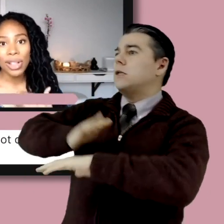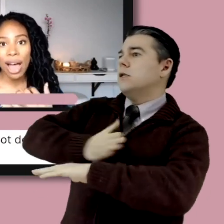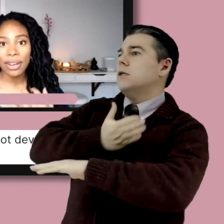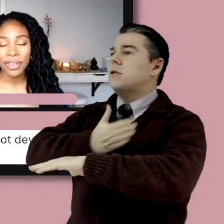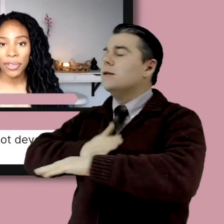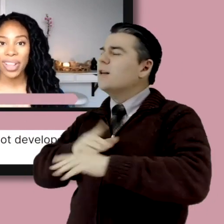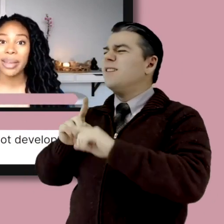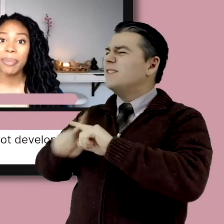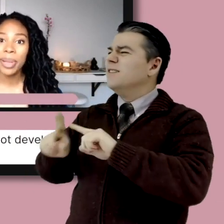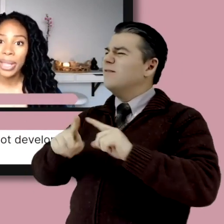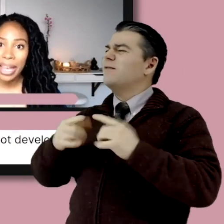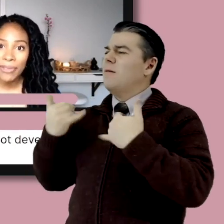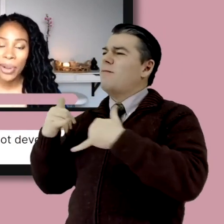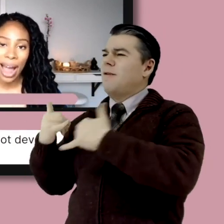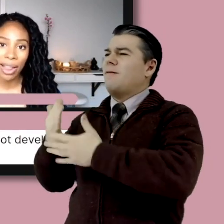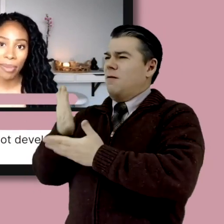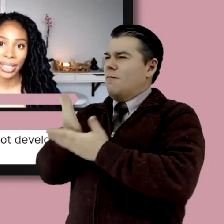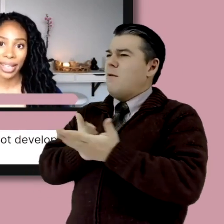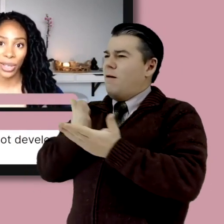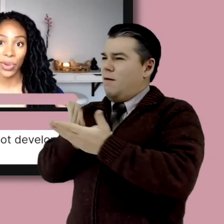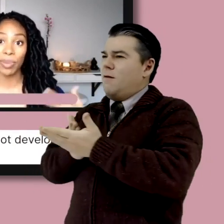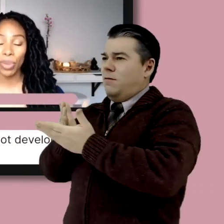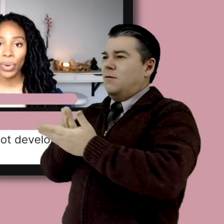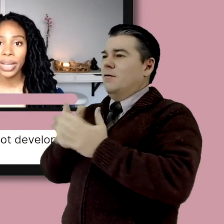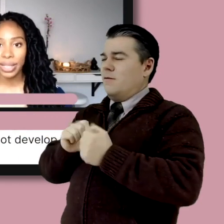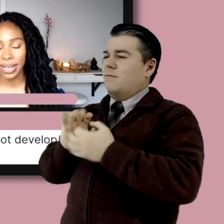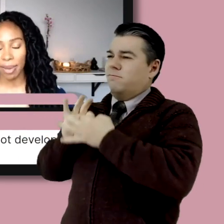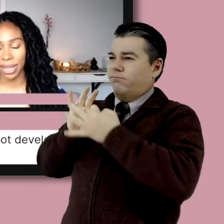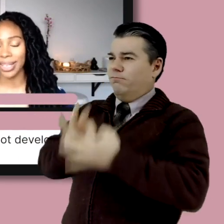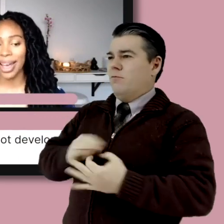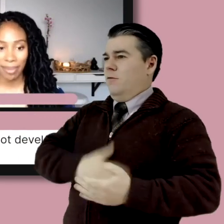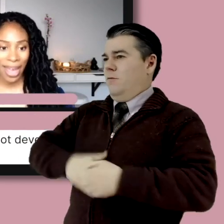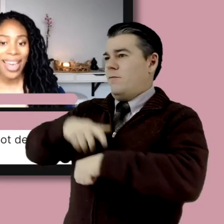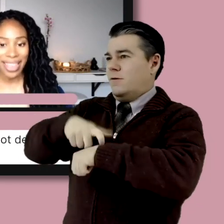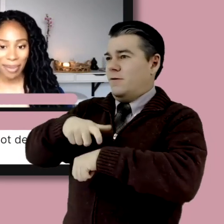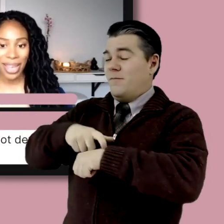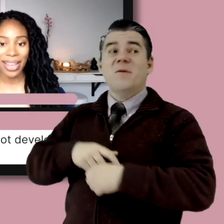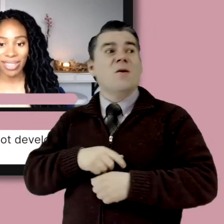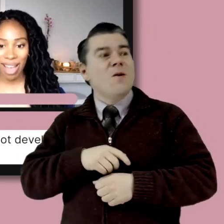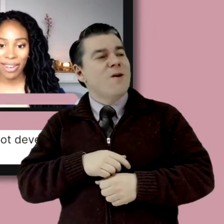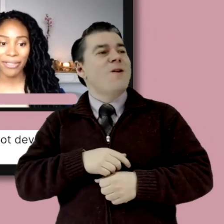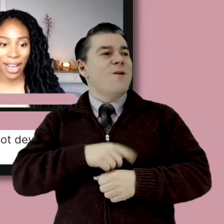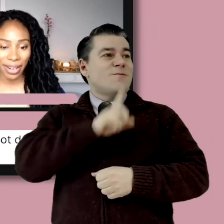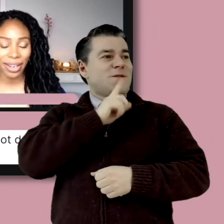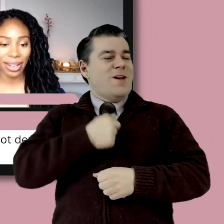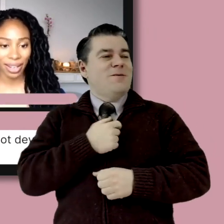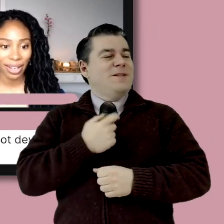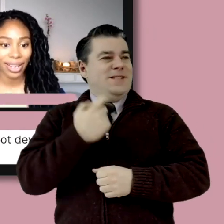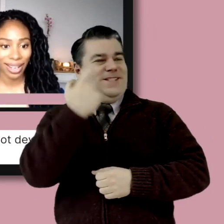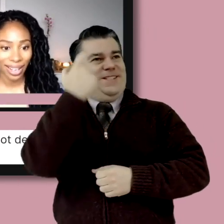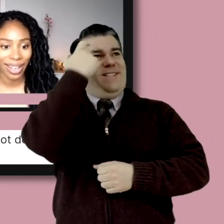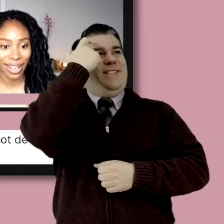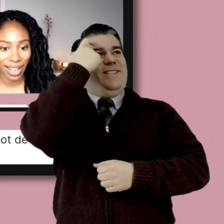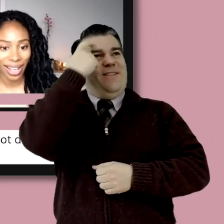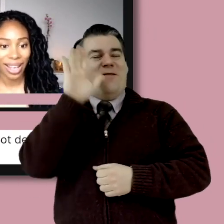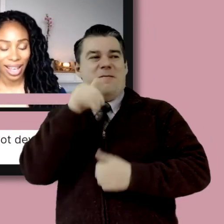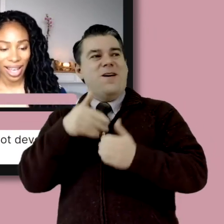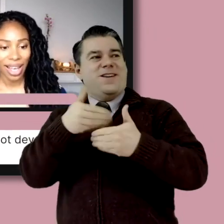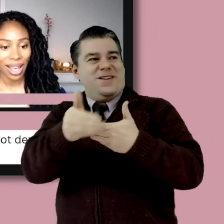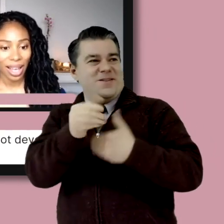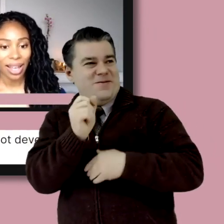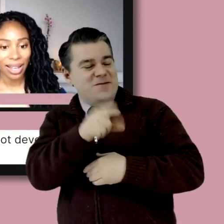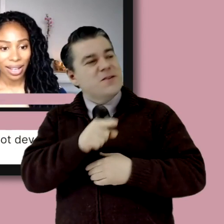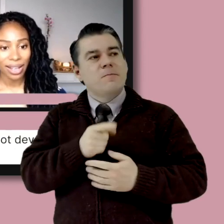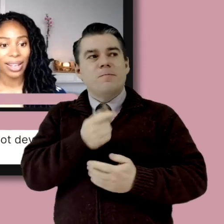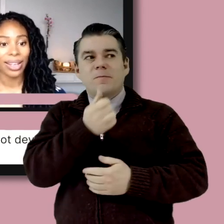there's a lot of different like playful elements that you can bring to time that make it I was actually just thinking that was going to be